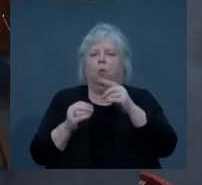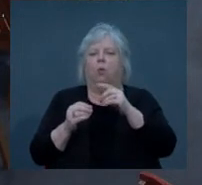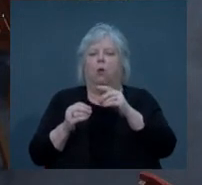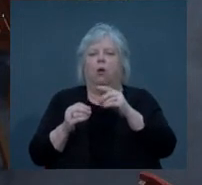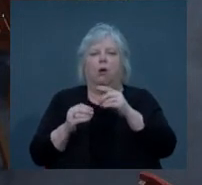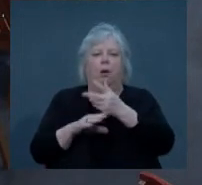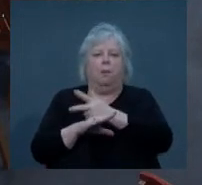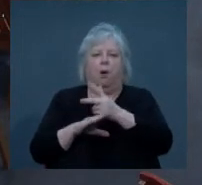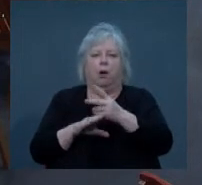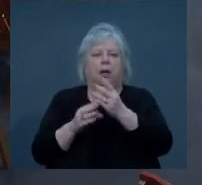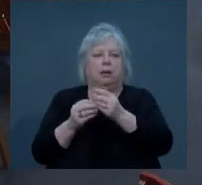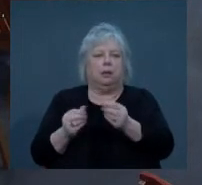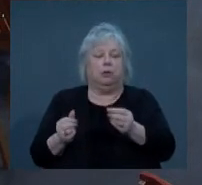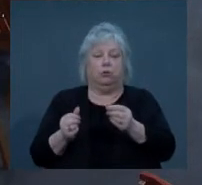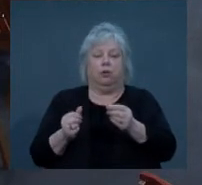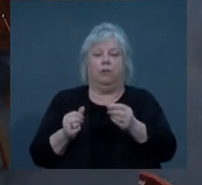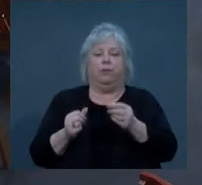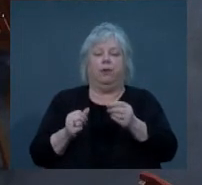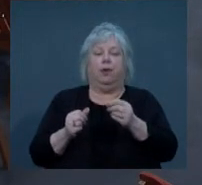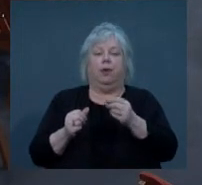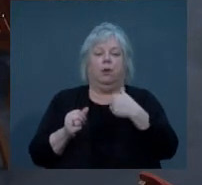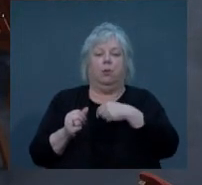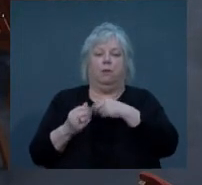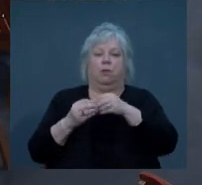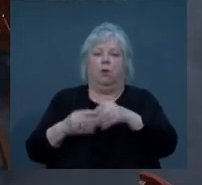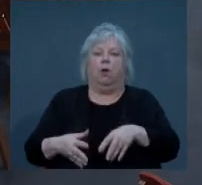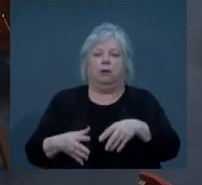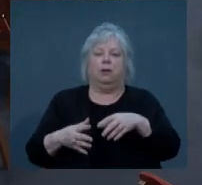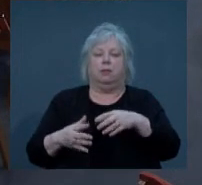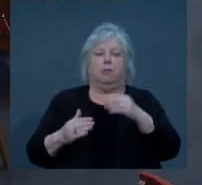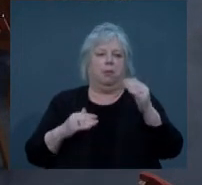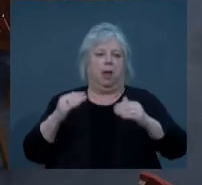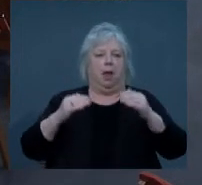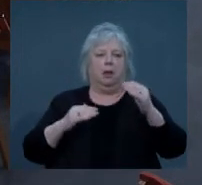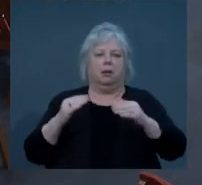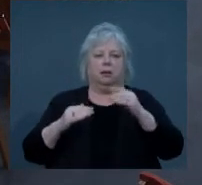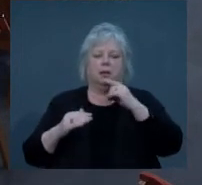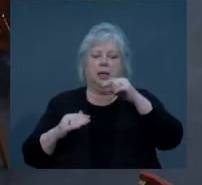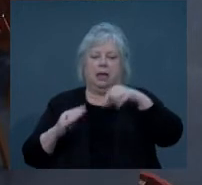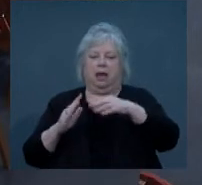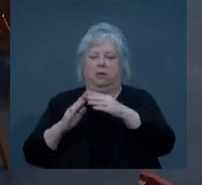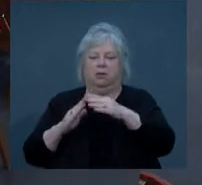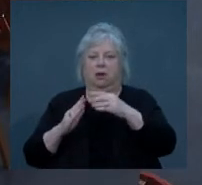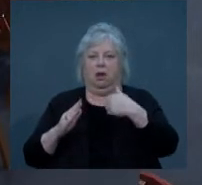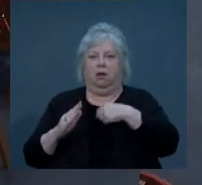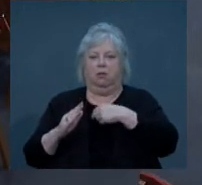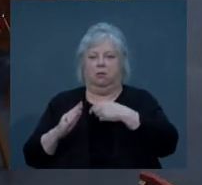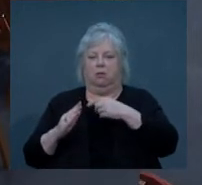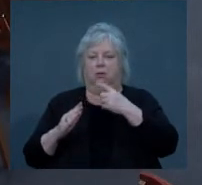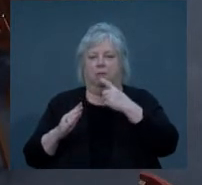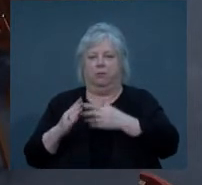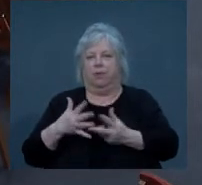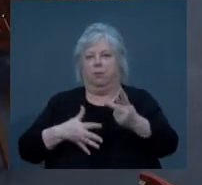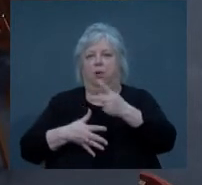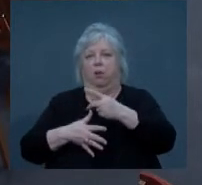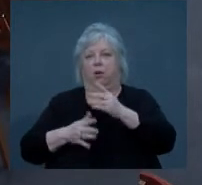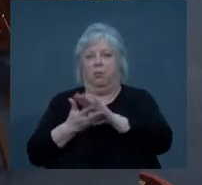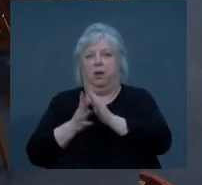says we've lost the balance. Surface parking is winning downtown, and I'm not sure that's a good look. Now, having said that,